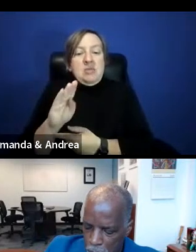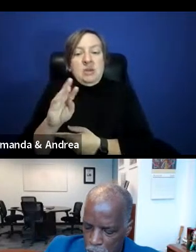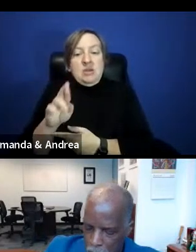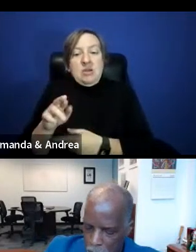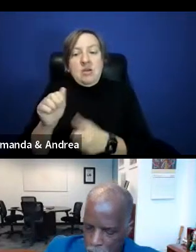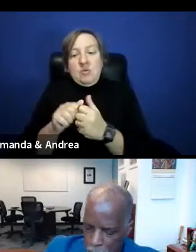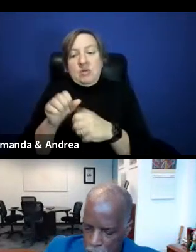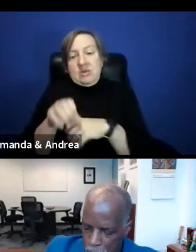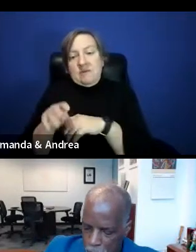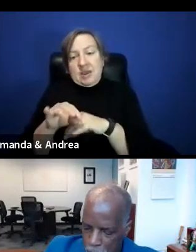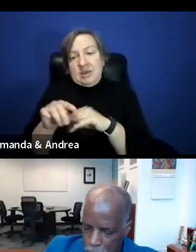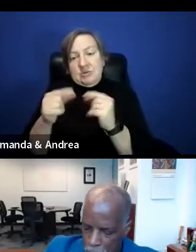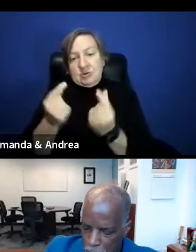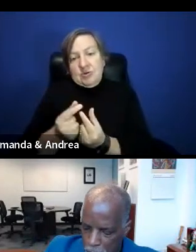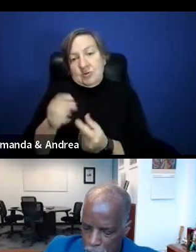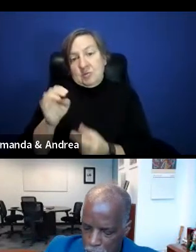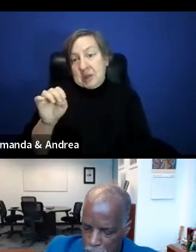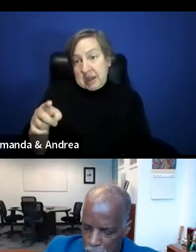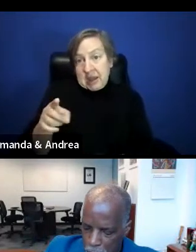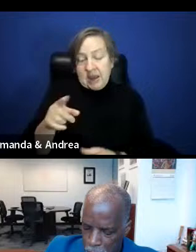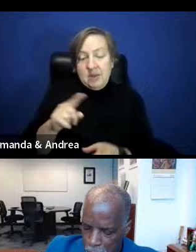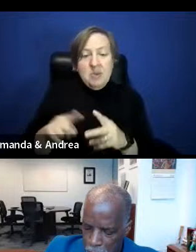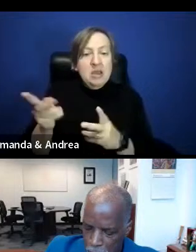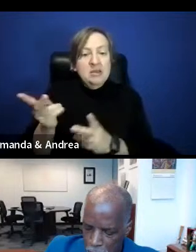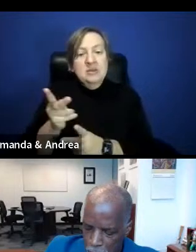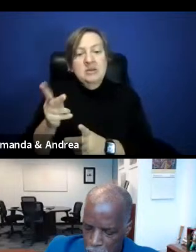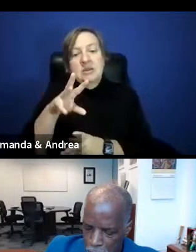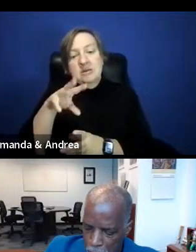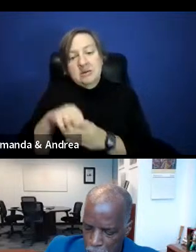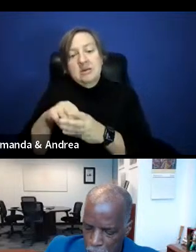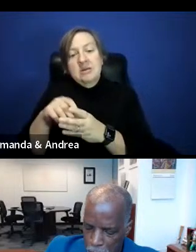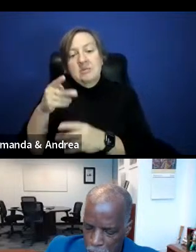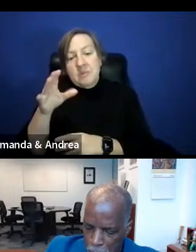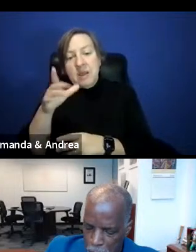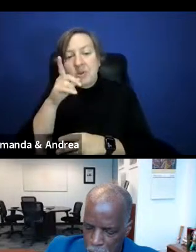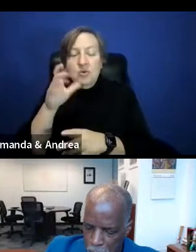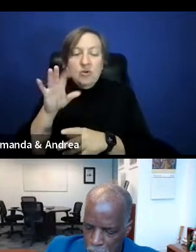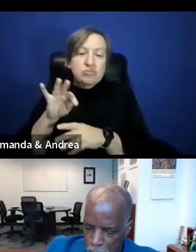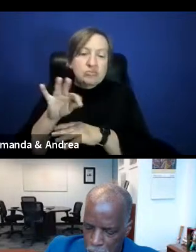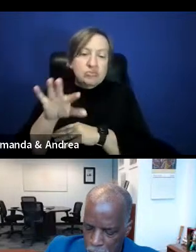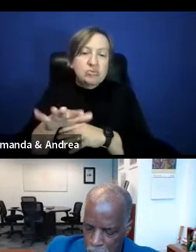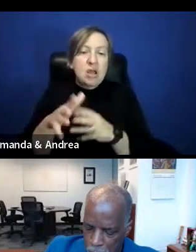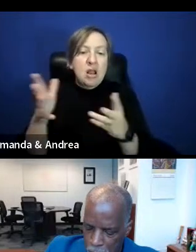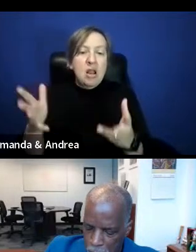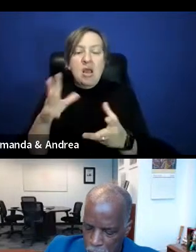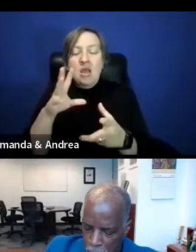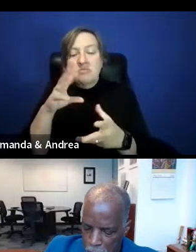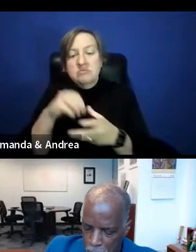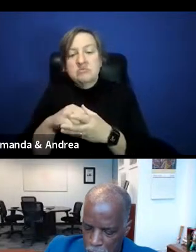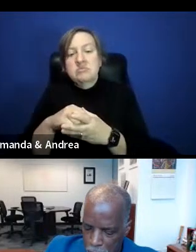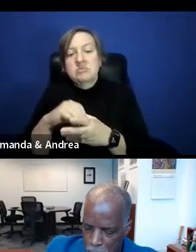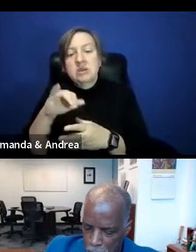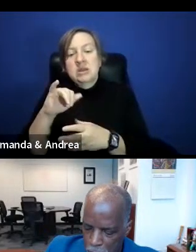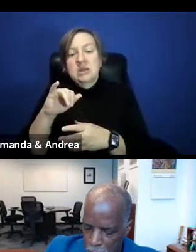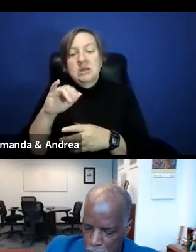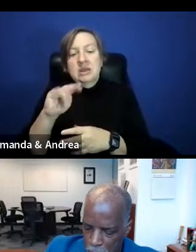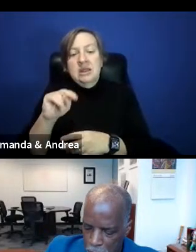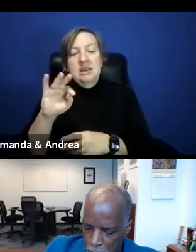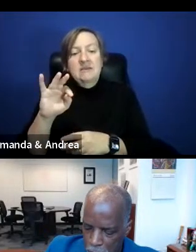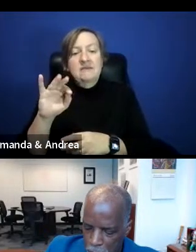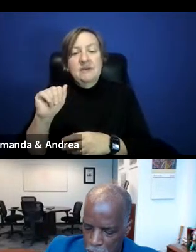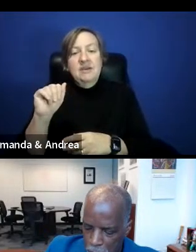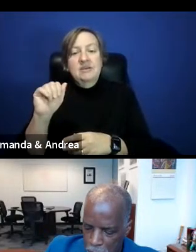case of Ed, but as being members of the public who have contributed so much to infrastructure projects, how